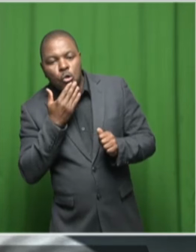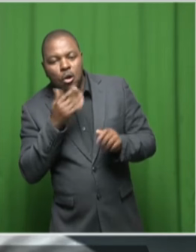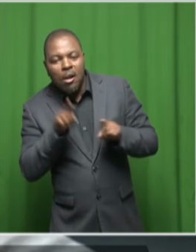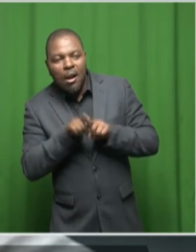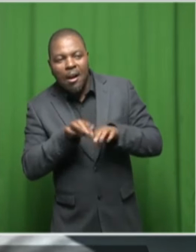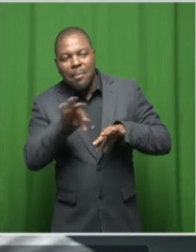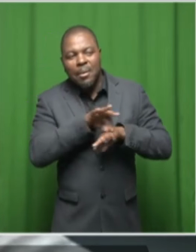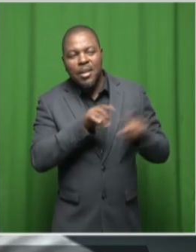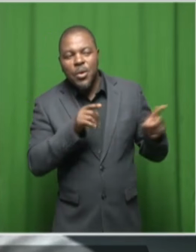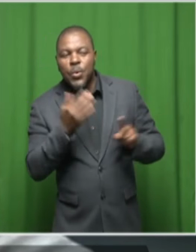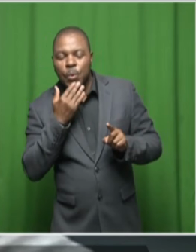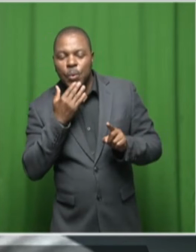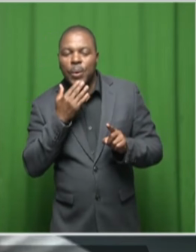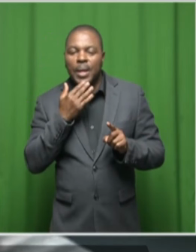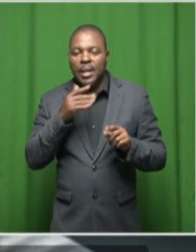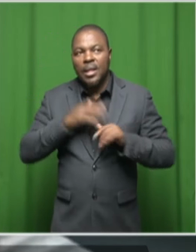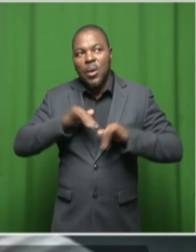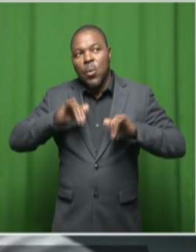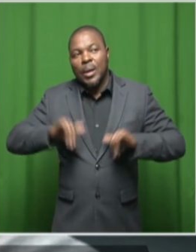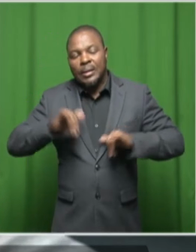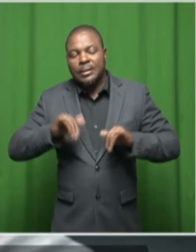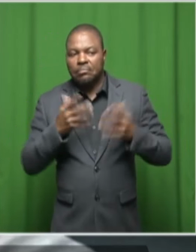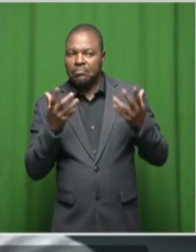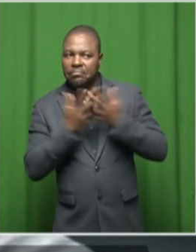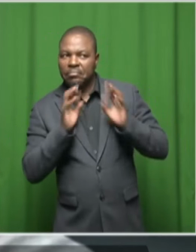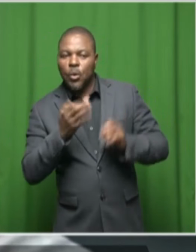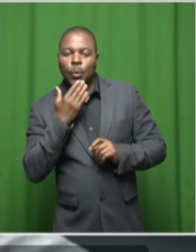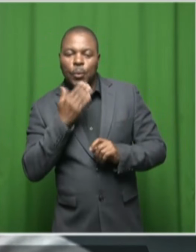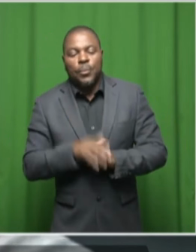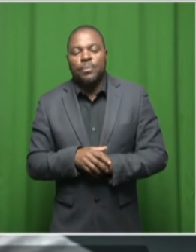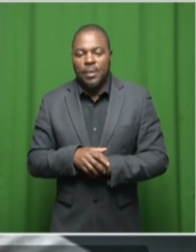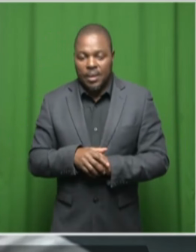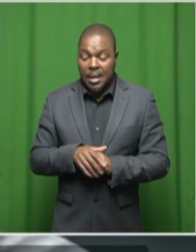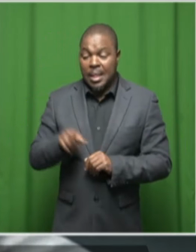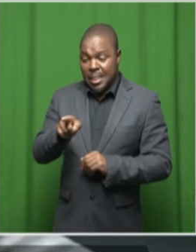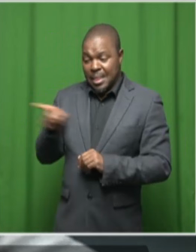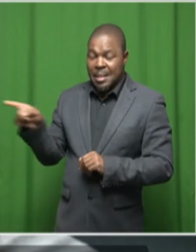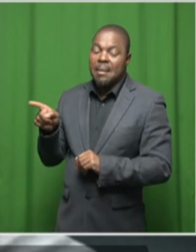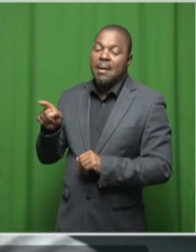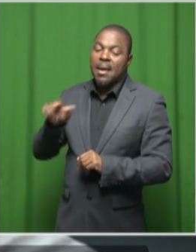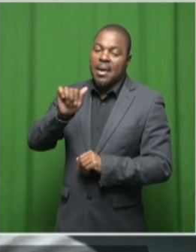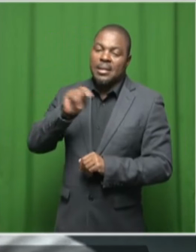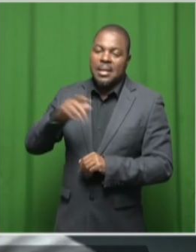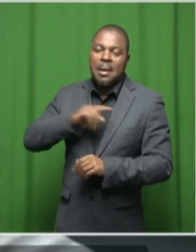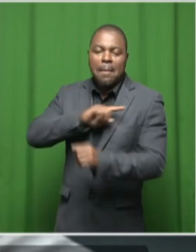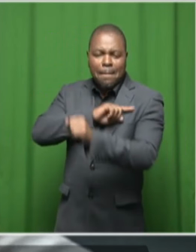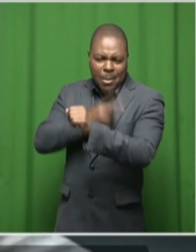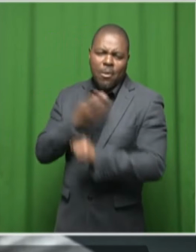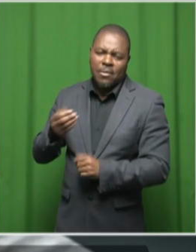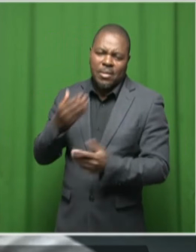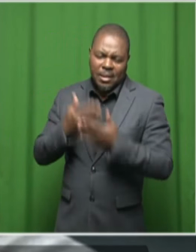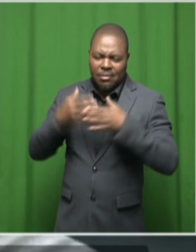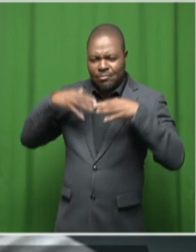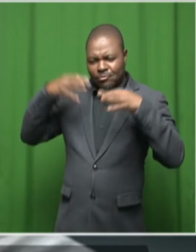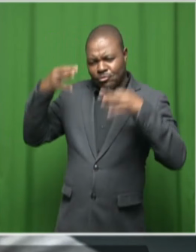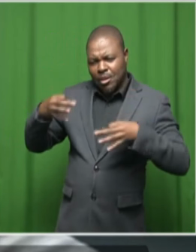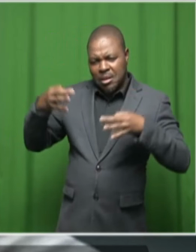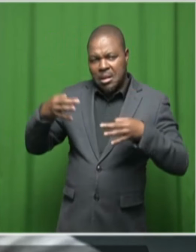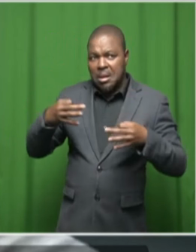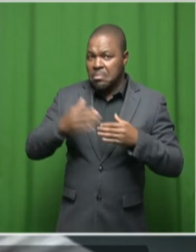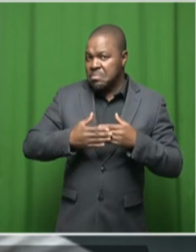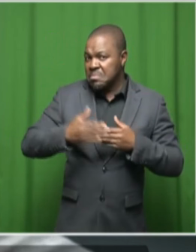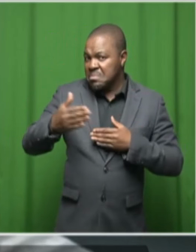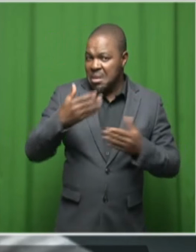what principles and values the suitors have. And in fact, they actually have the power to even decide, will there even be a